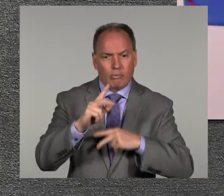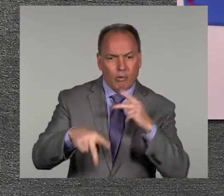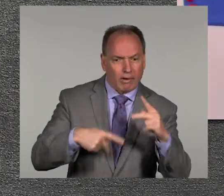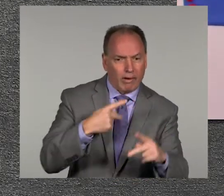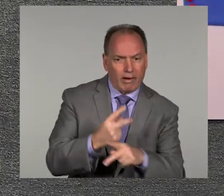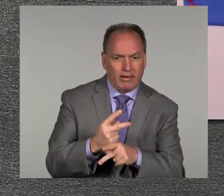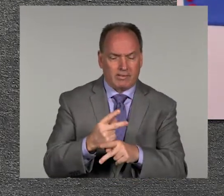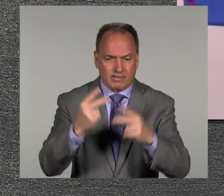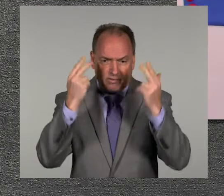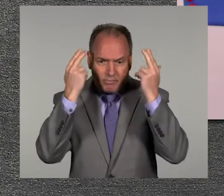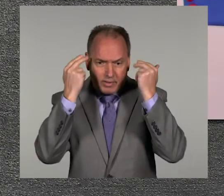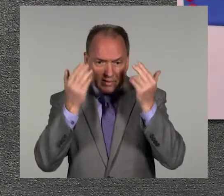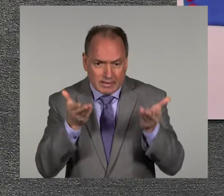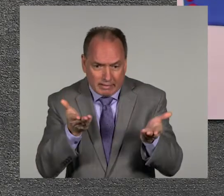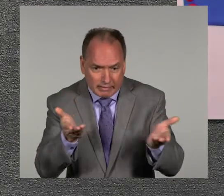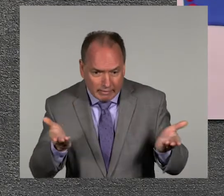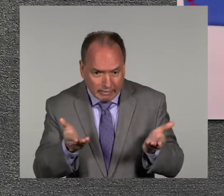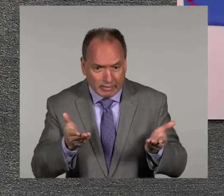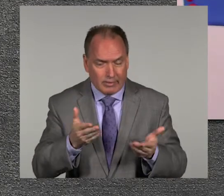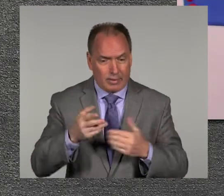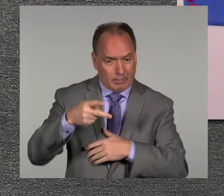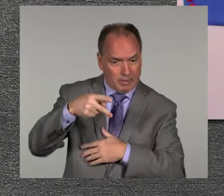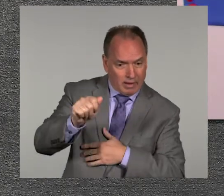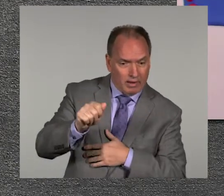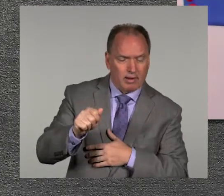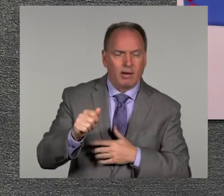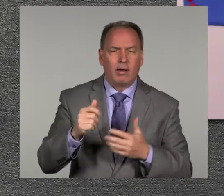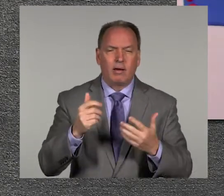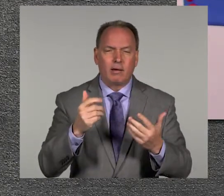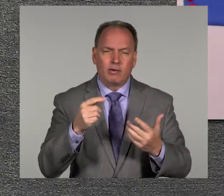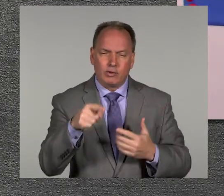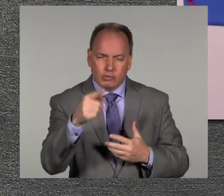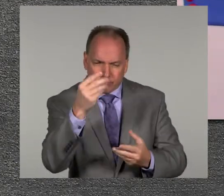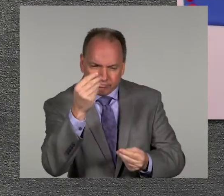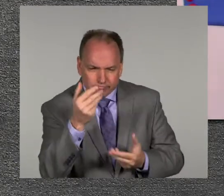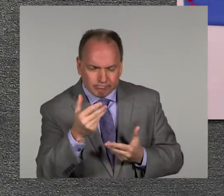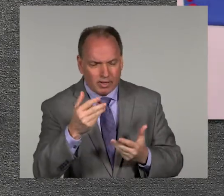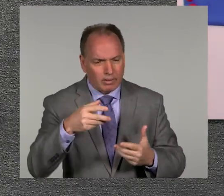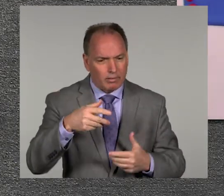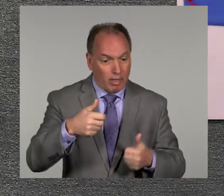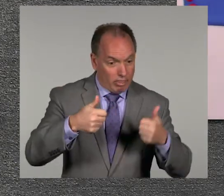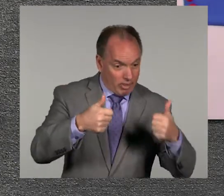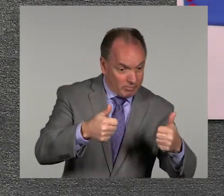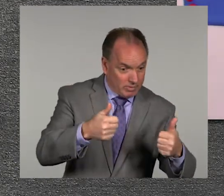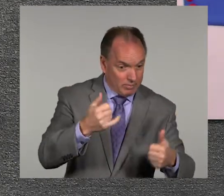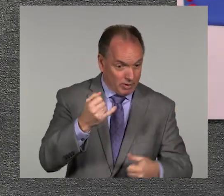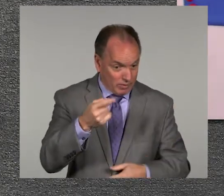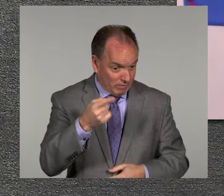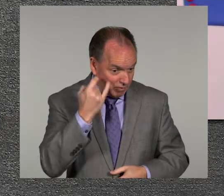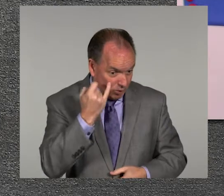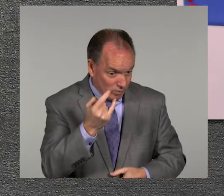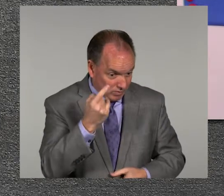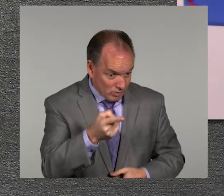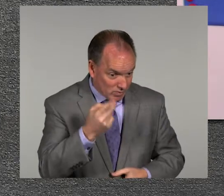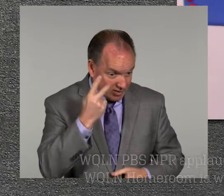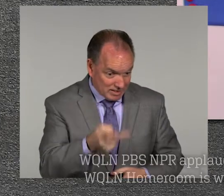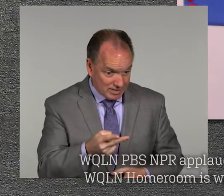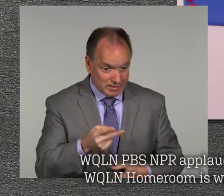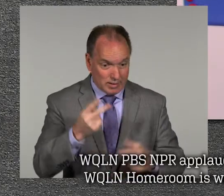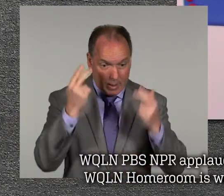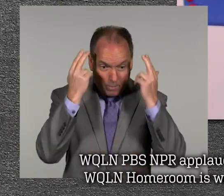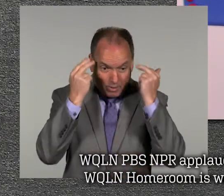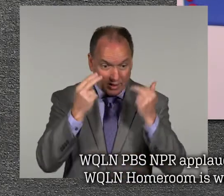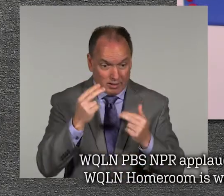where we live, I want to see a thumbs up if you've ever seen a bunny outside of your